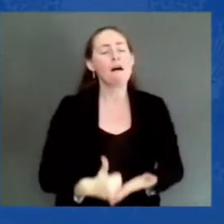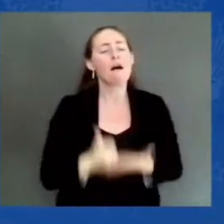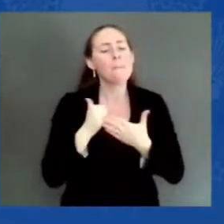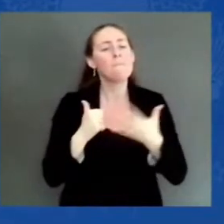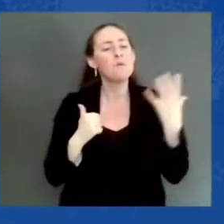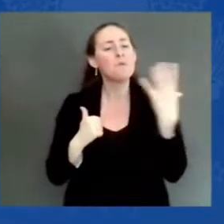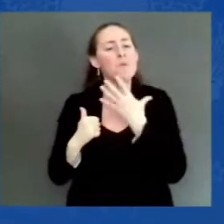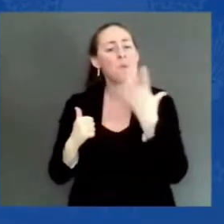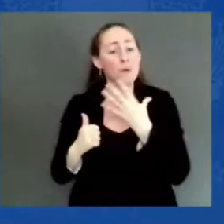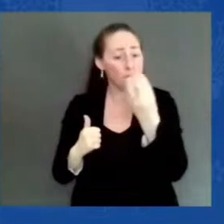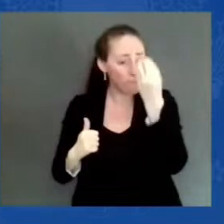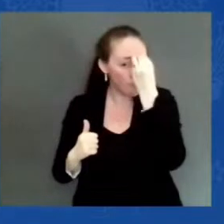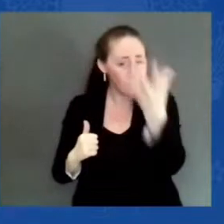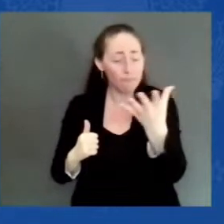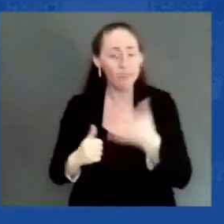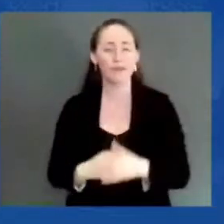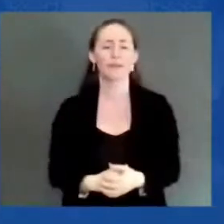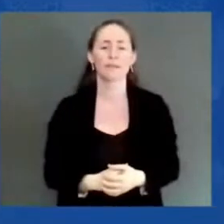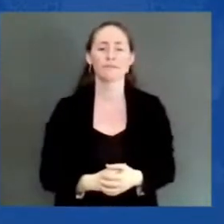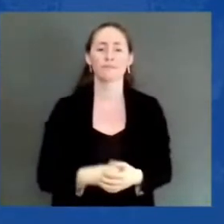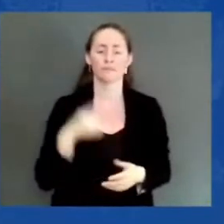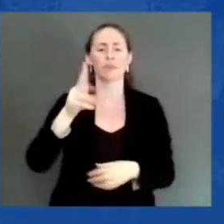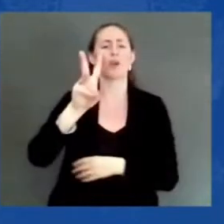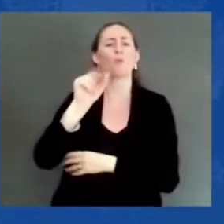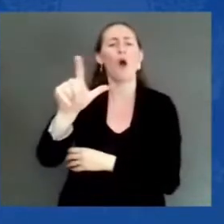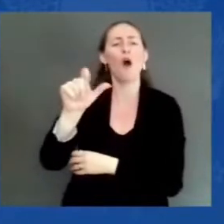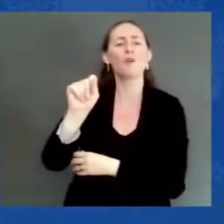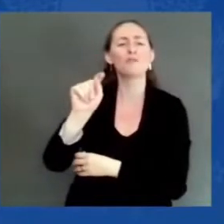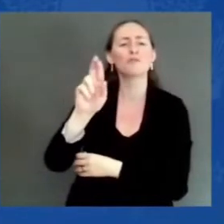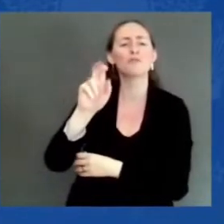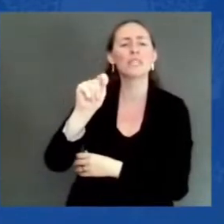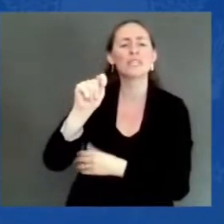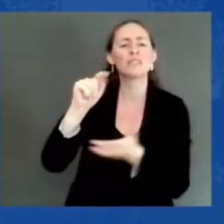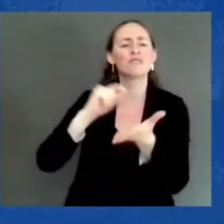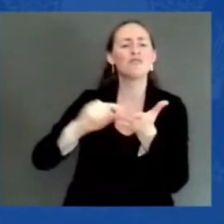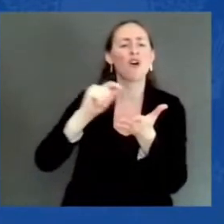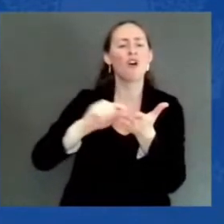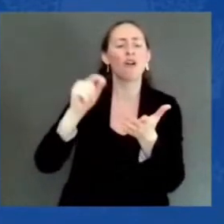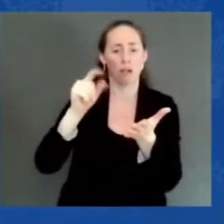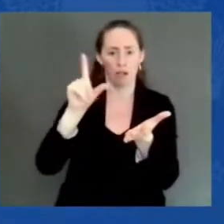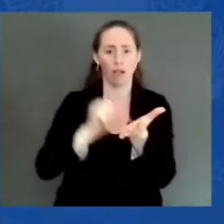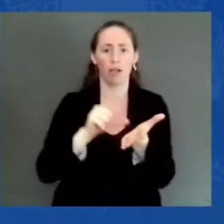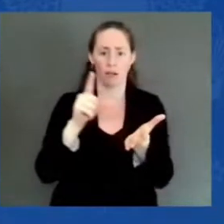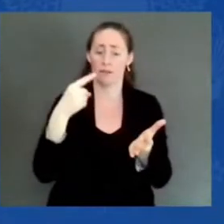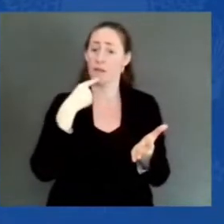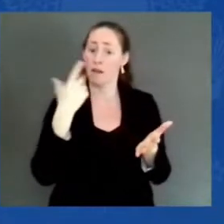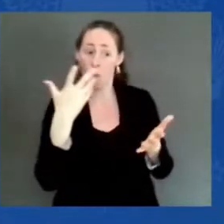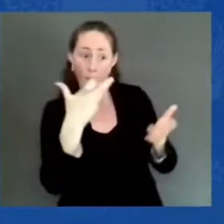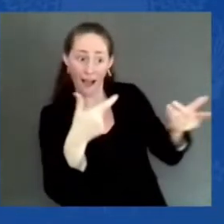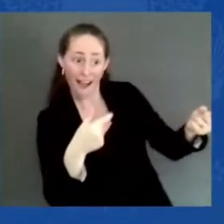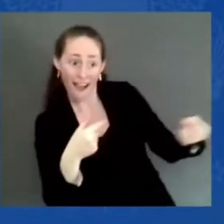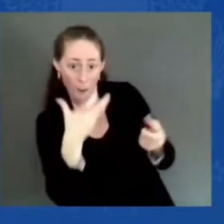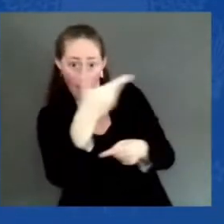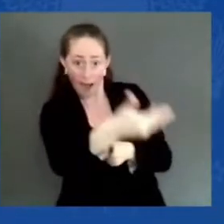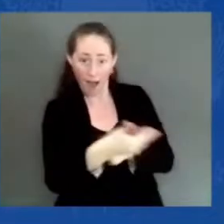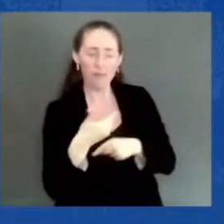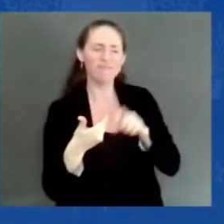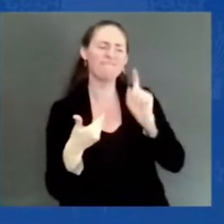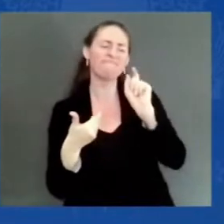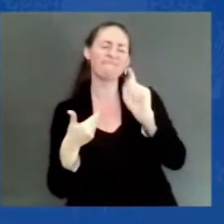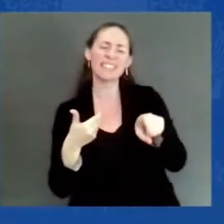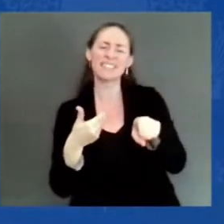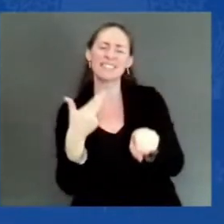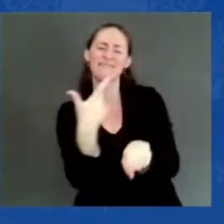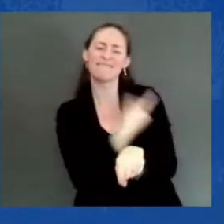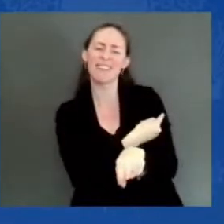of job postings stating that new hires must be vaccinated has nearly doubled in the past month. Governors